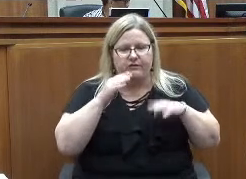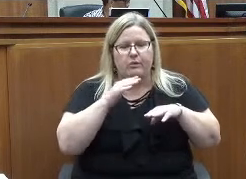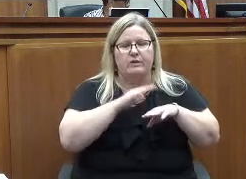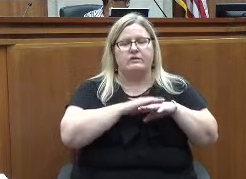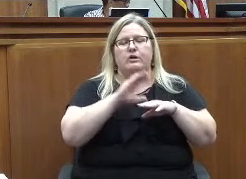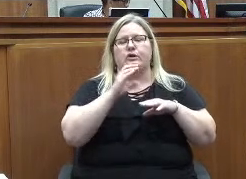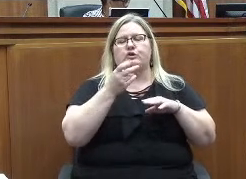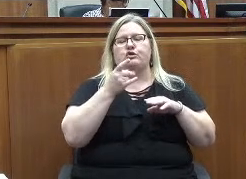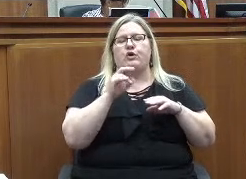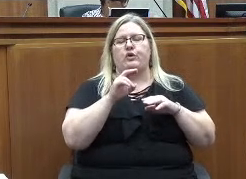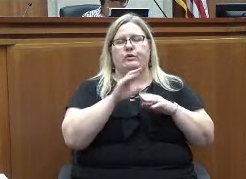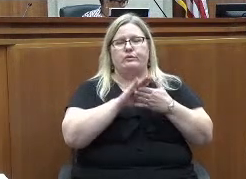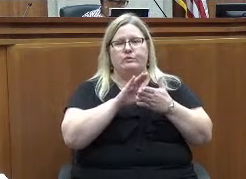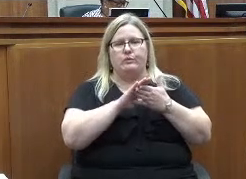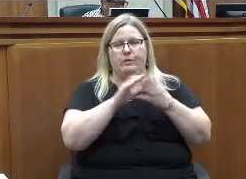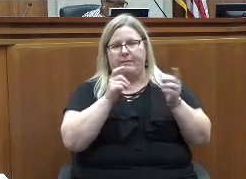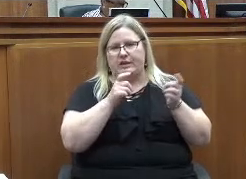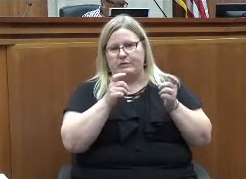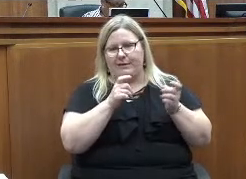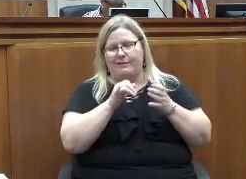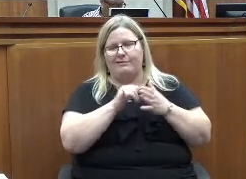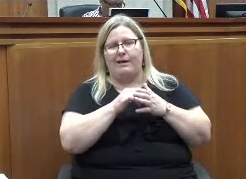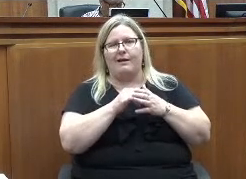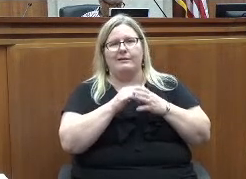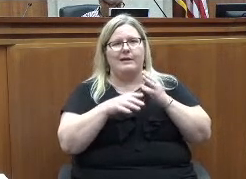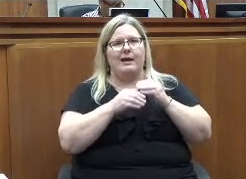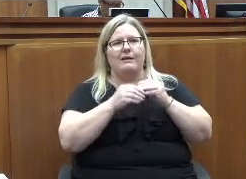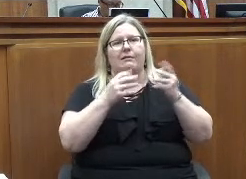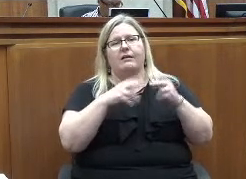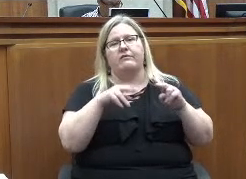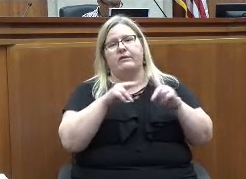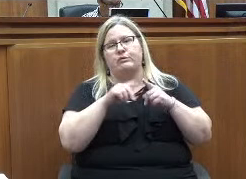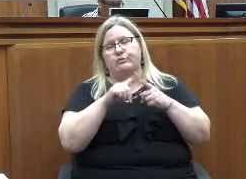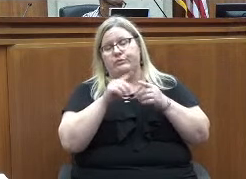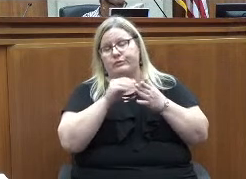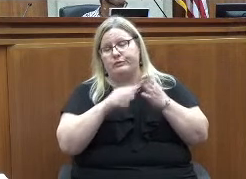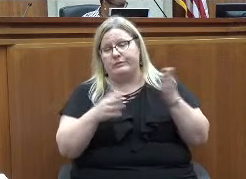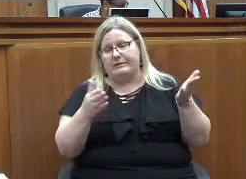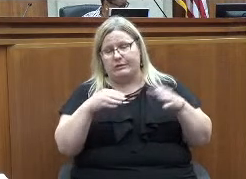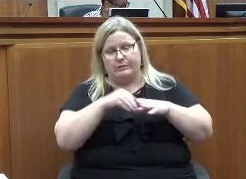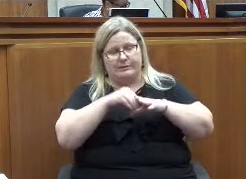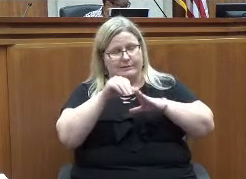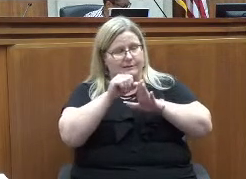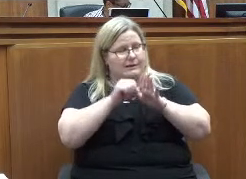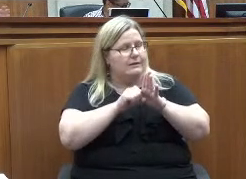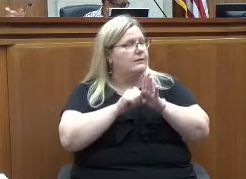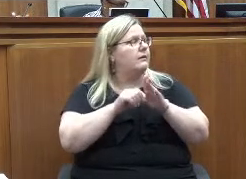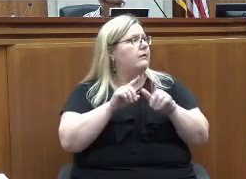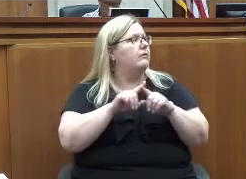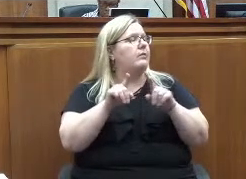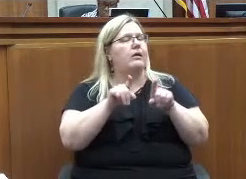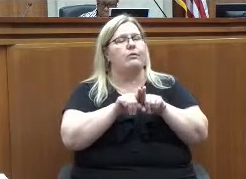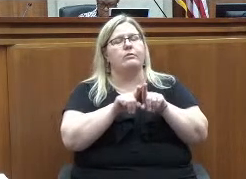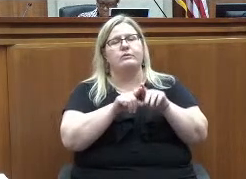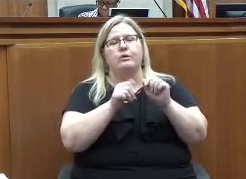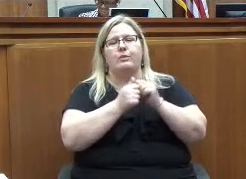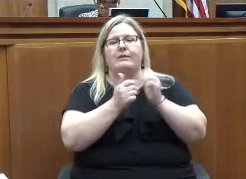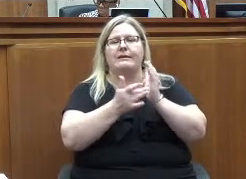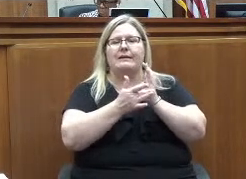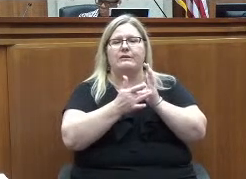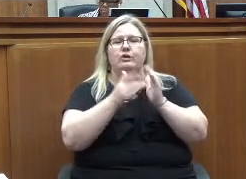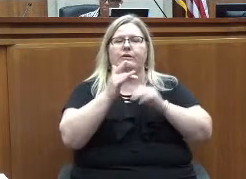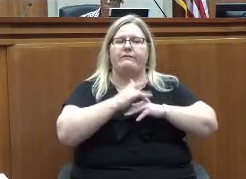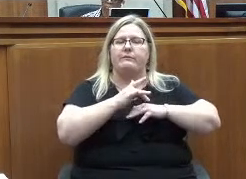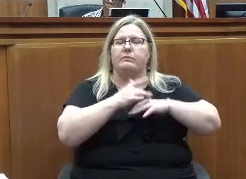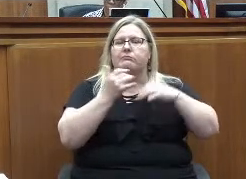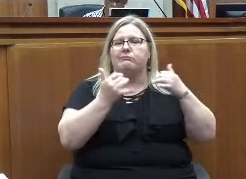school management, which has added a lot of value to the students in our state. But with the technology that's available